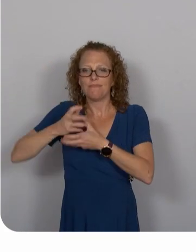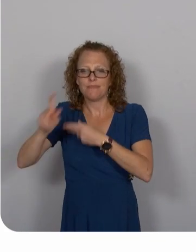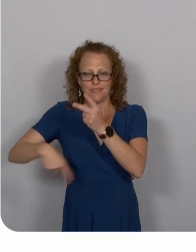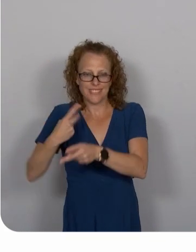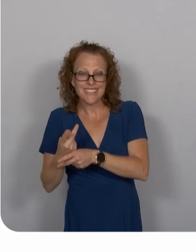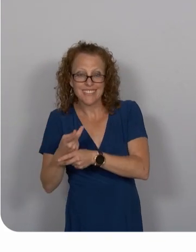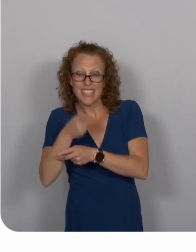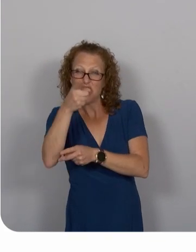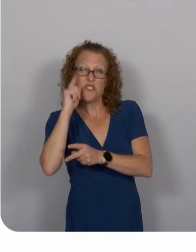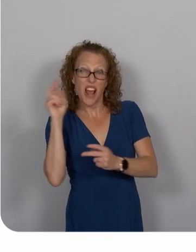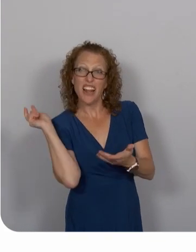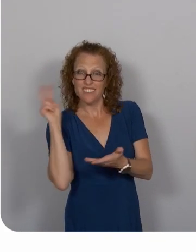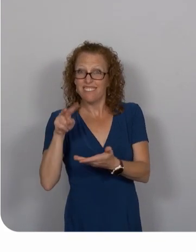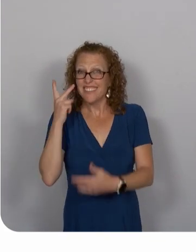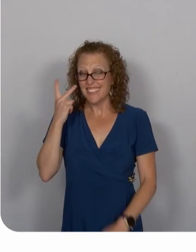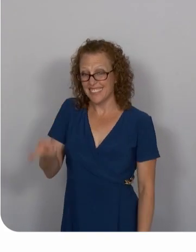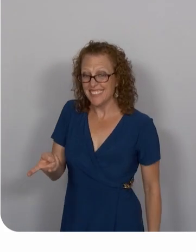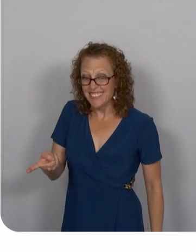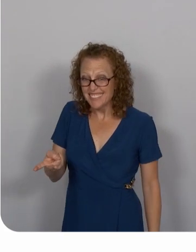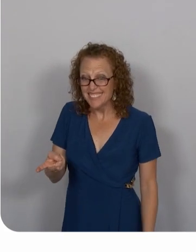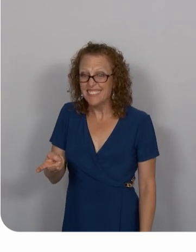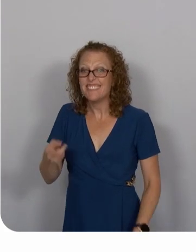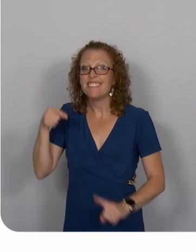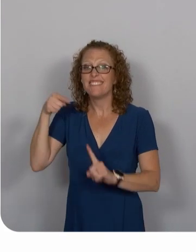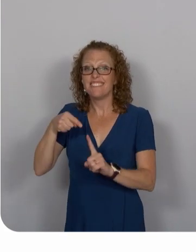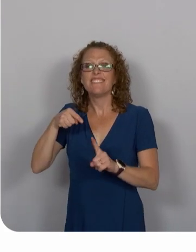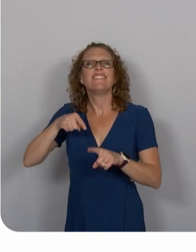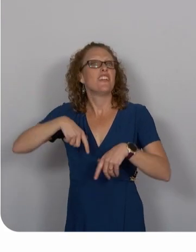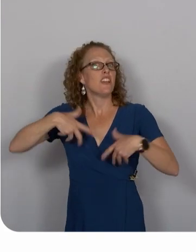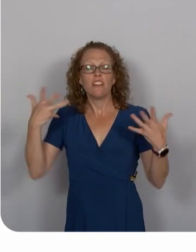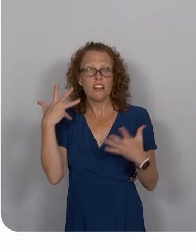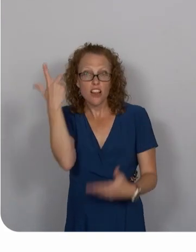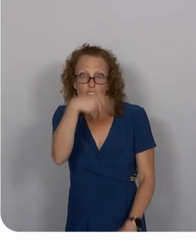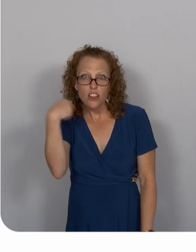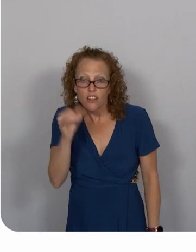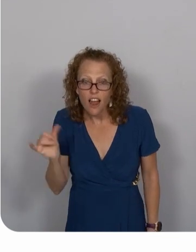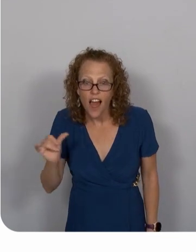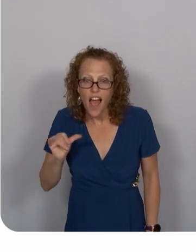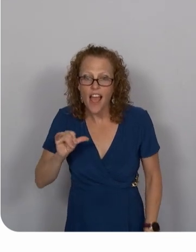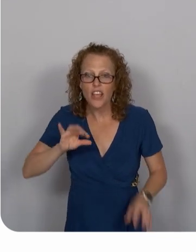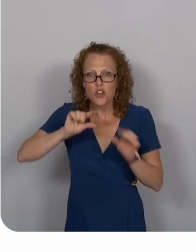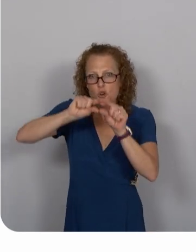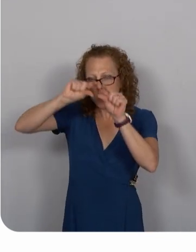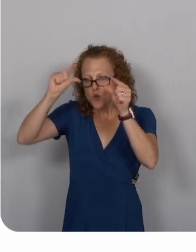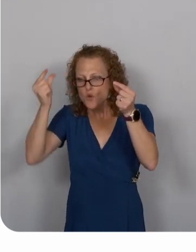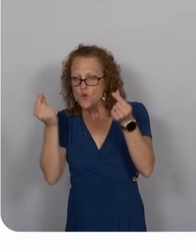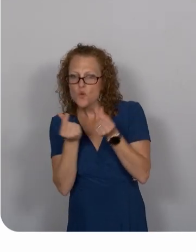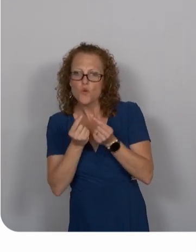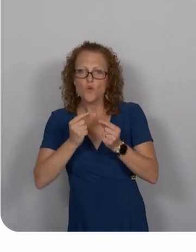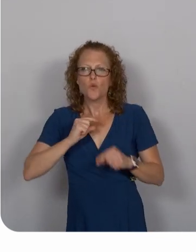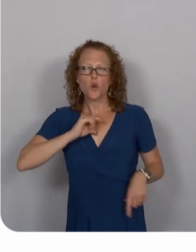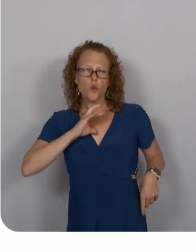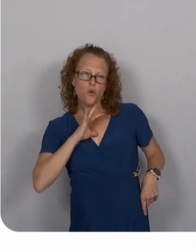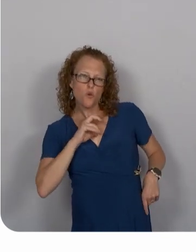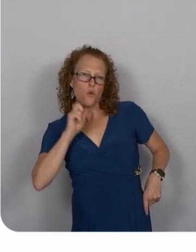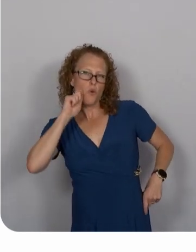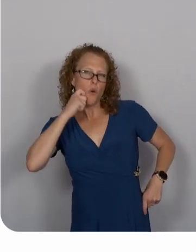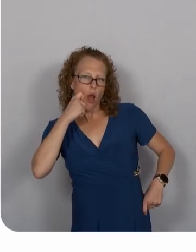Yeah! Check out the curves. It's rounded, it's retro, it's classic.